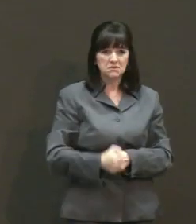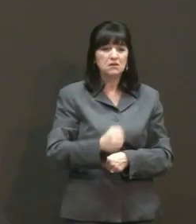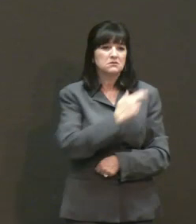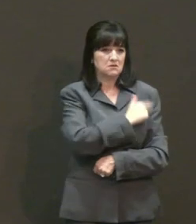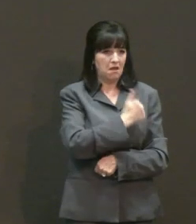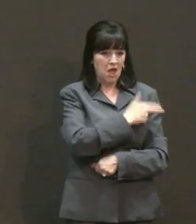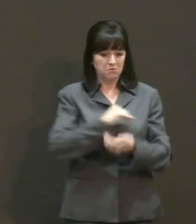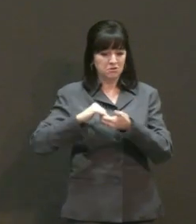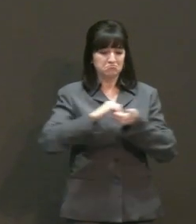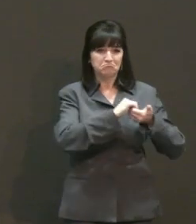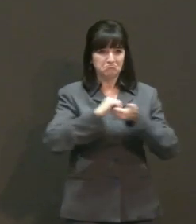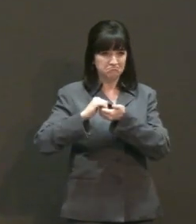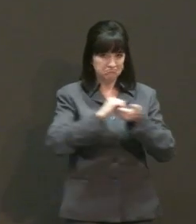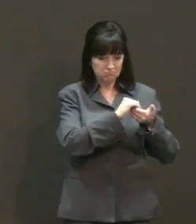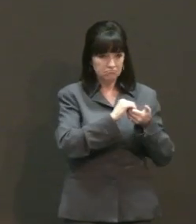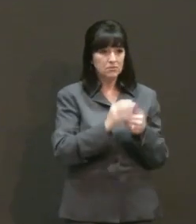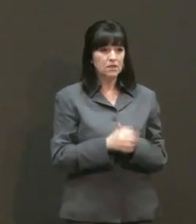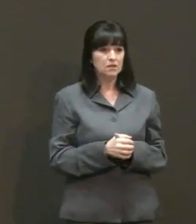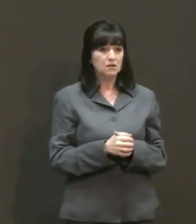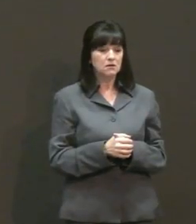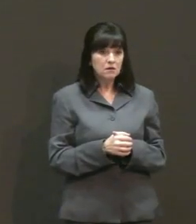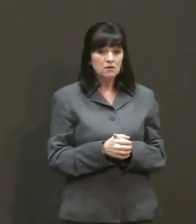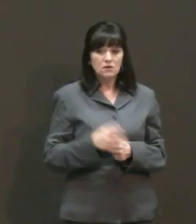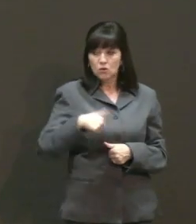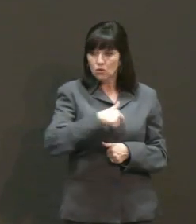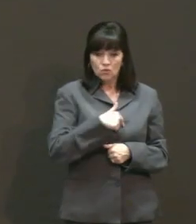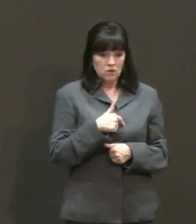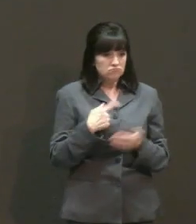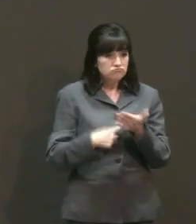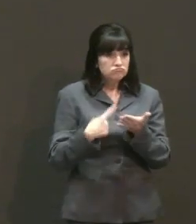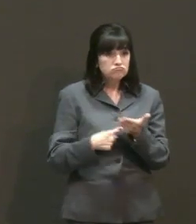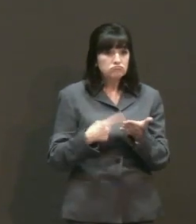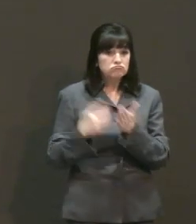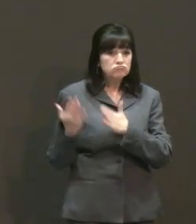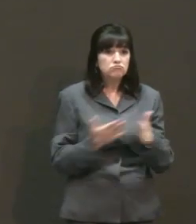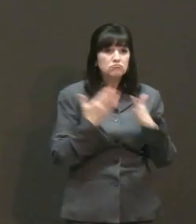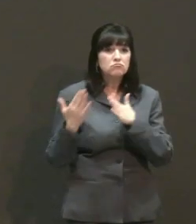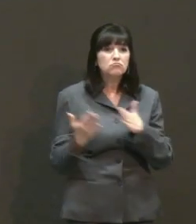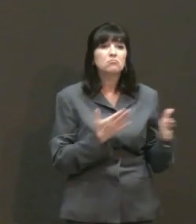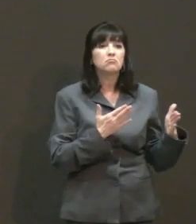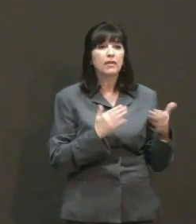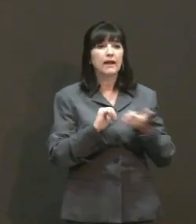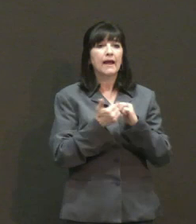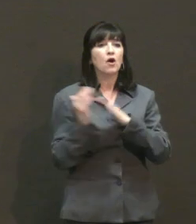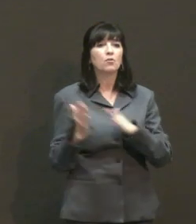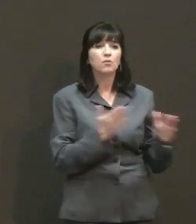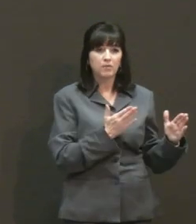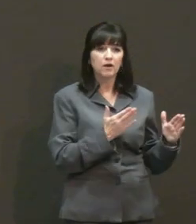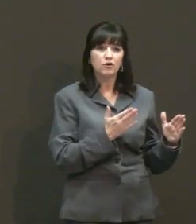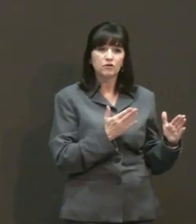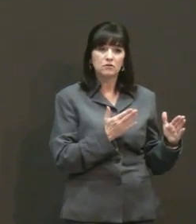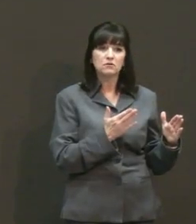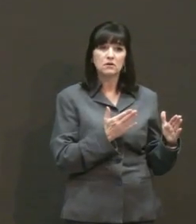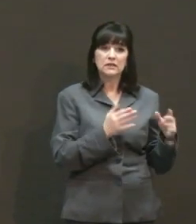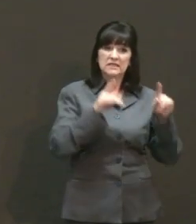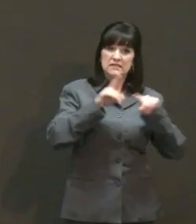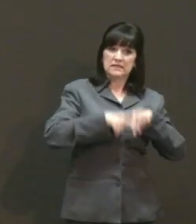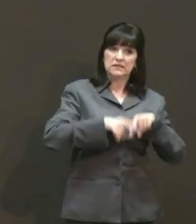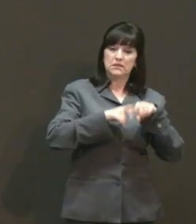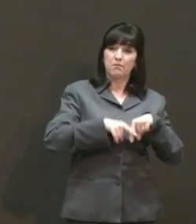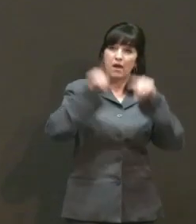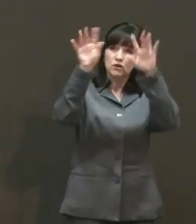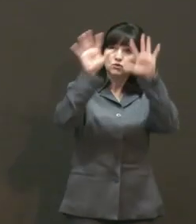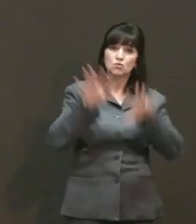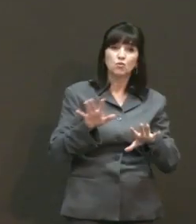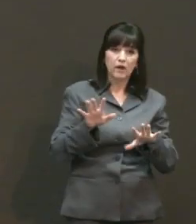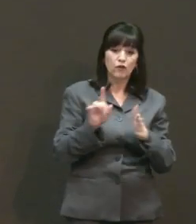about preparing for this, I think we also have to take in mind and look at what the weather's like outside today. Last week was our severe weather awareness week. We're